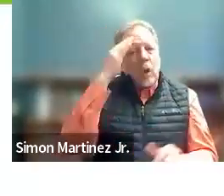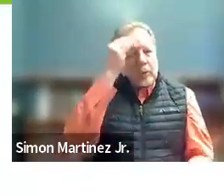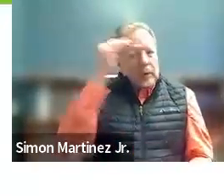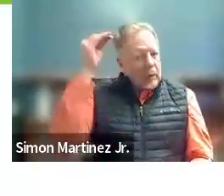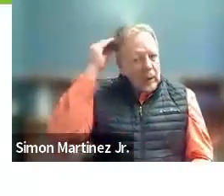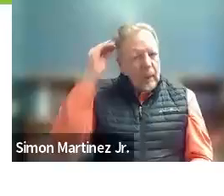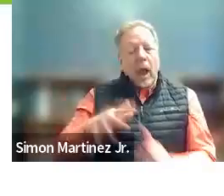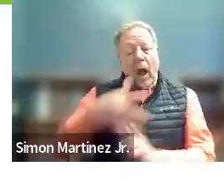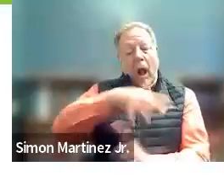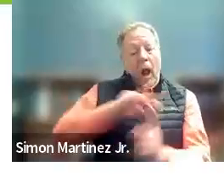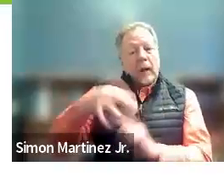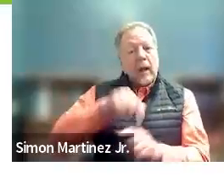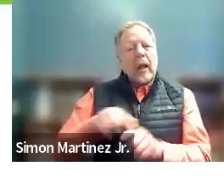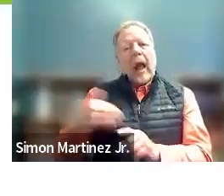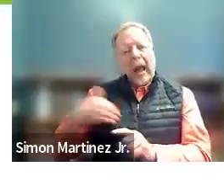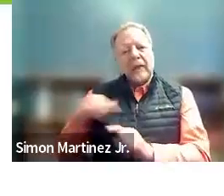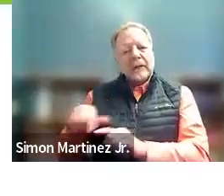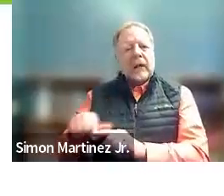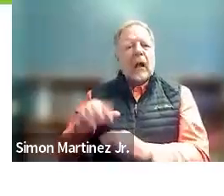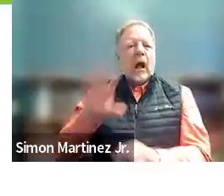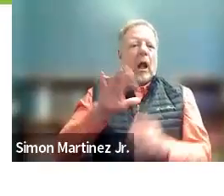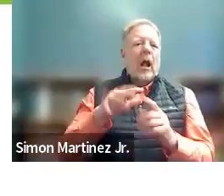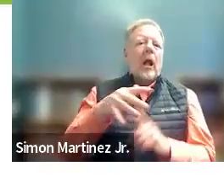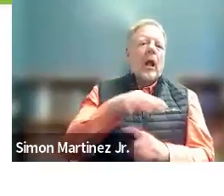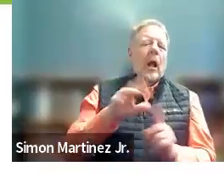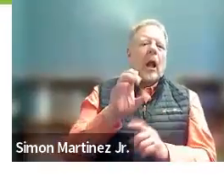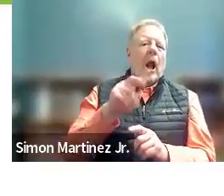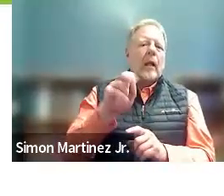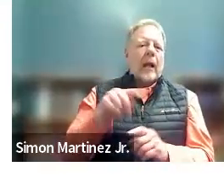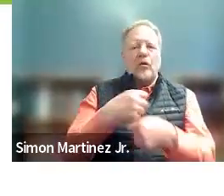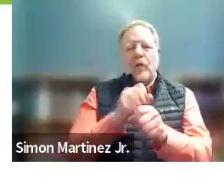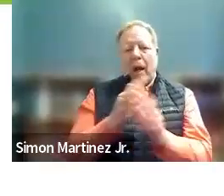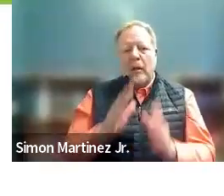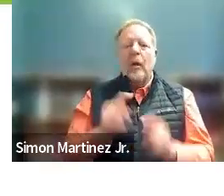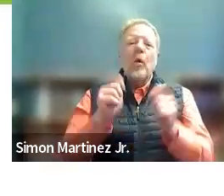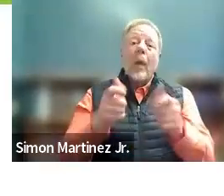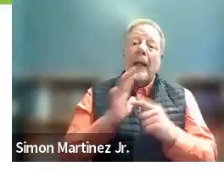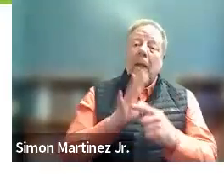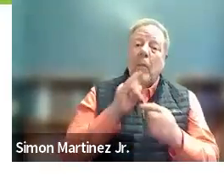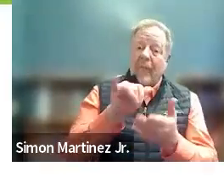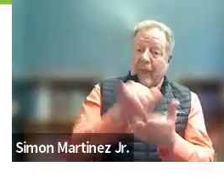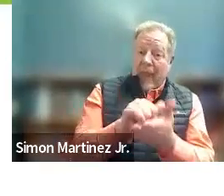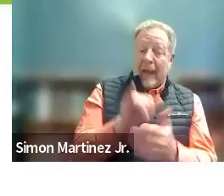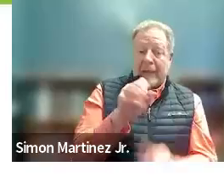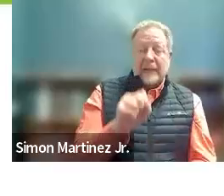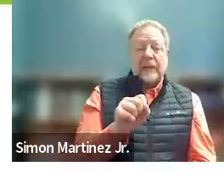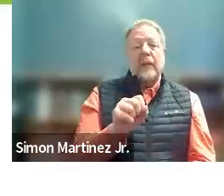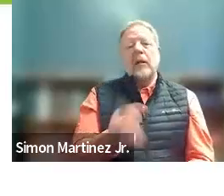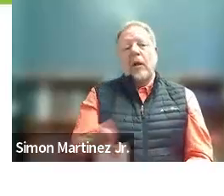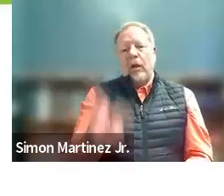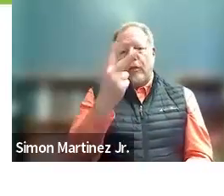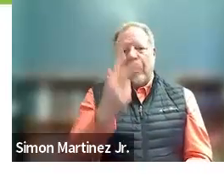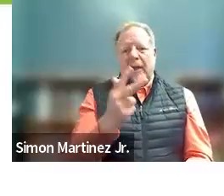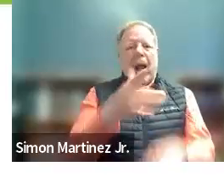the context as the content creator. Um, a quick example of this. Here's